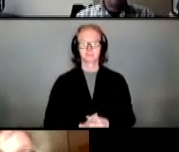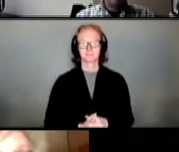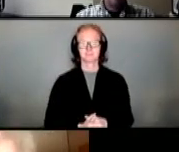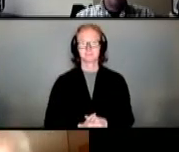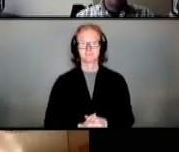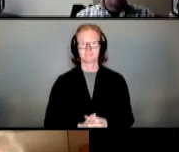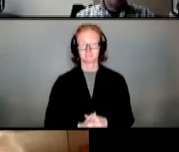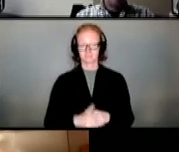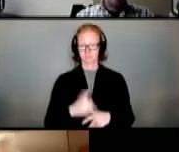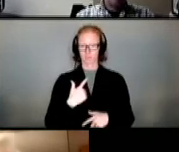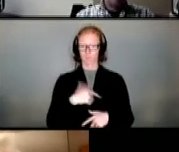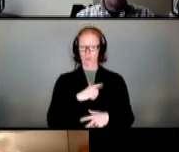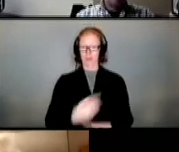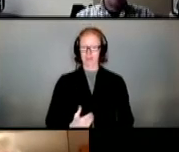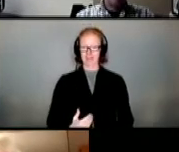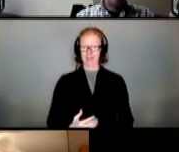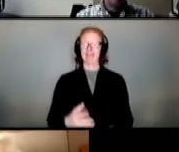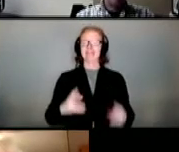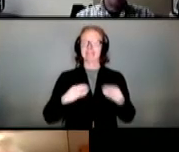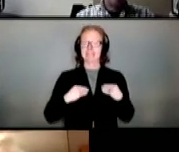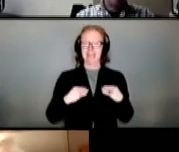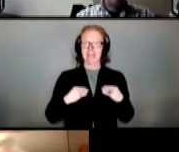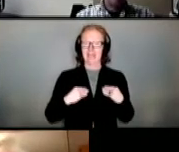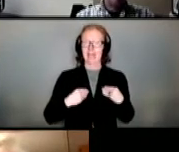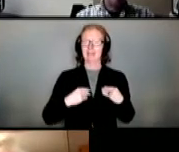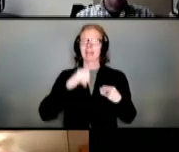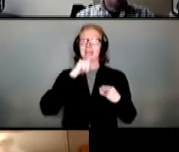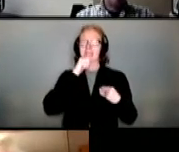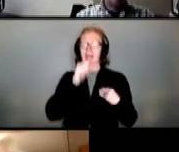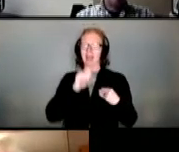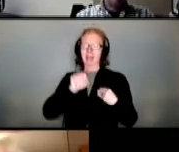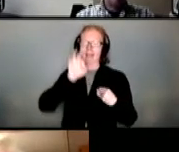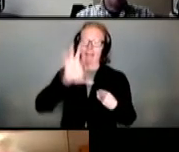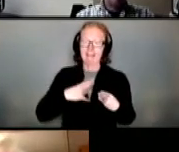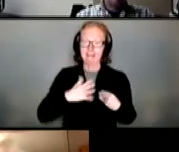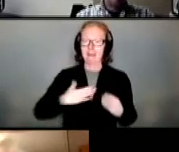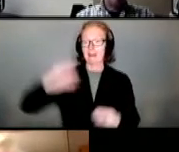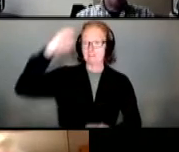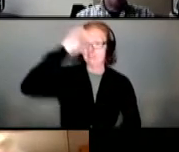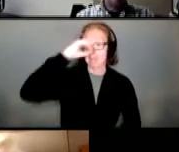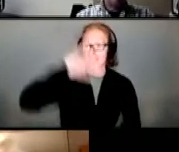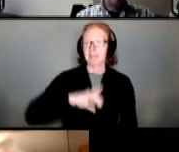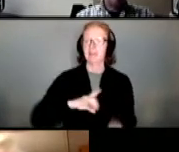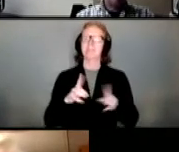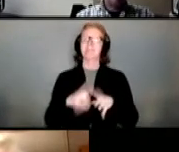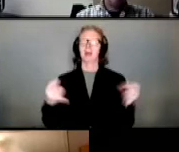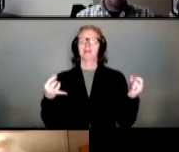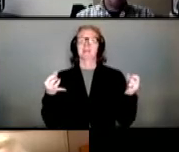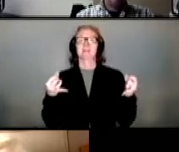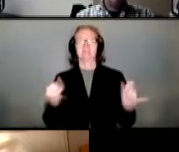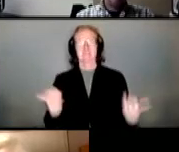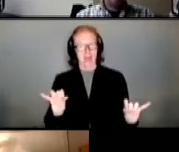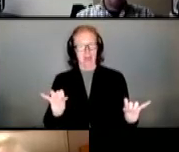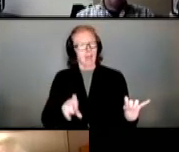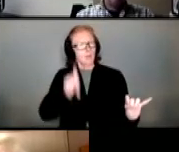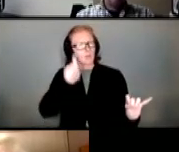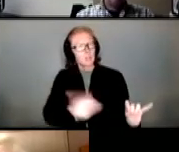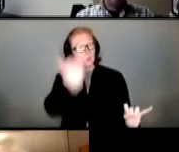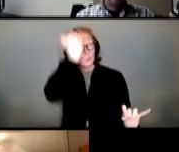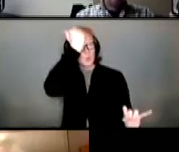can accept not being able to weigh in on it at that point, but we need to